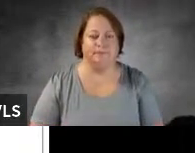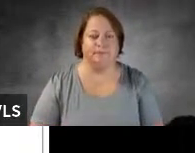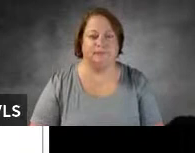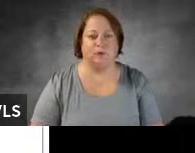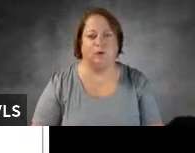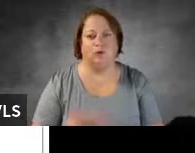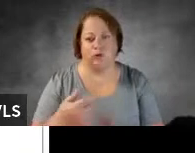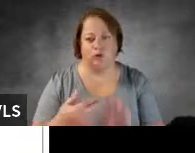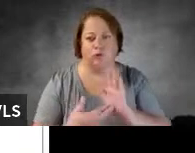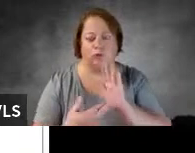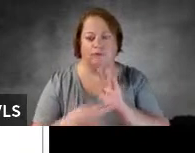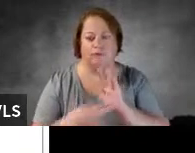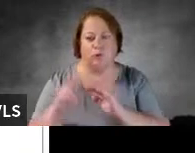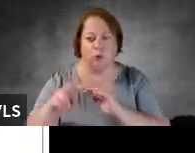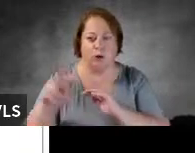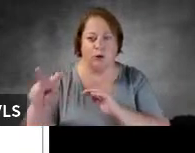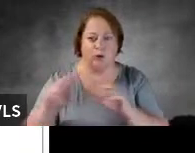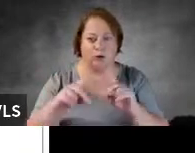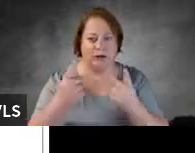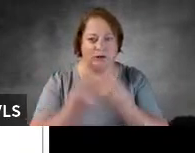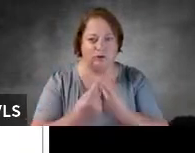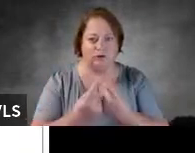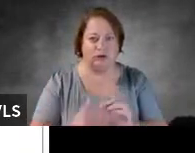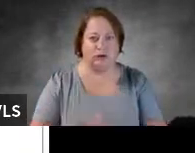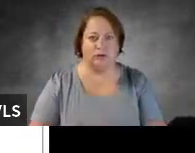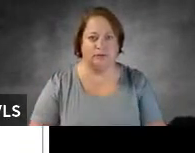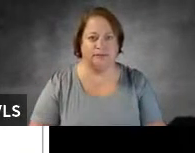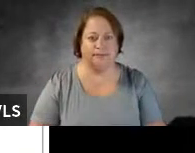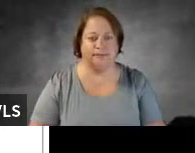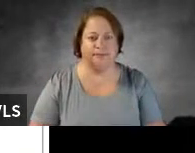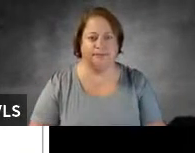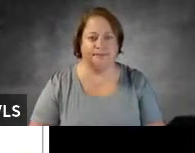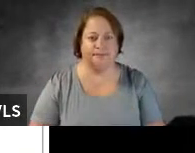Here are the representation of the 22 partner districts, which